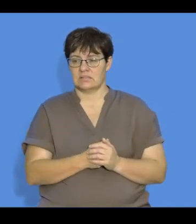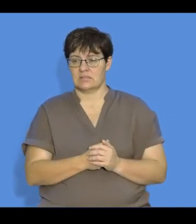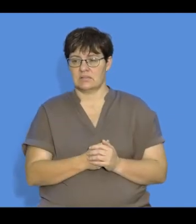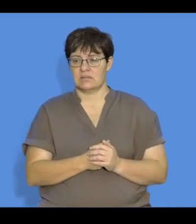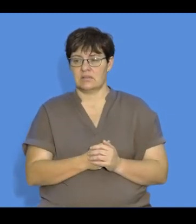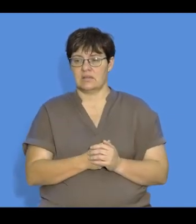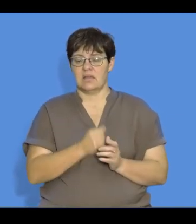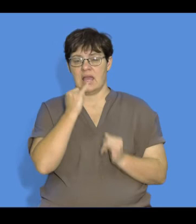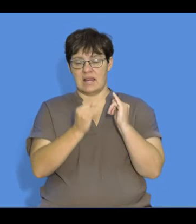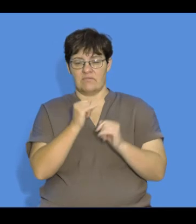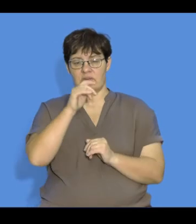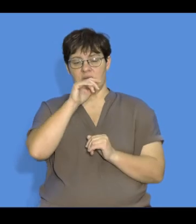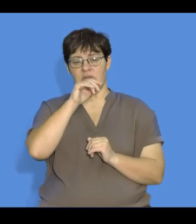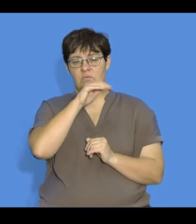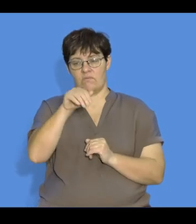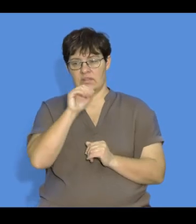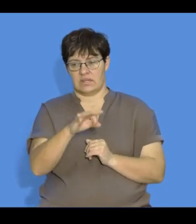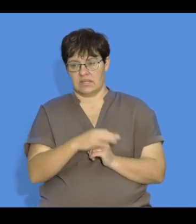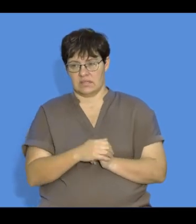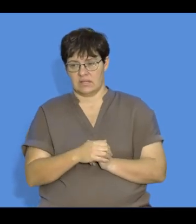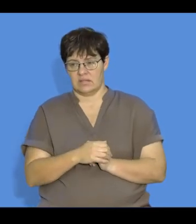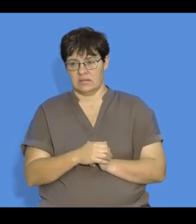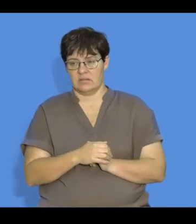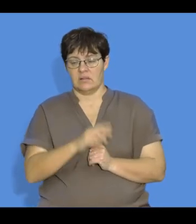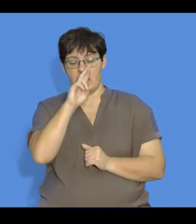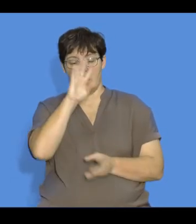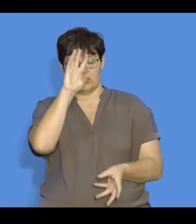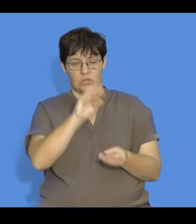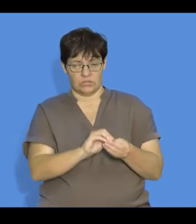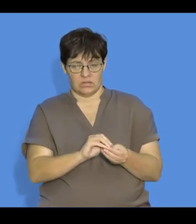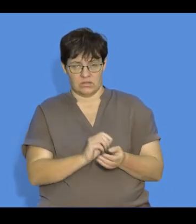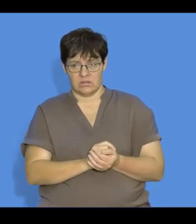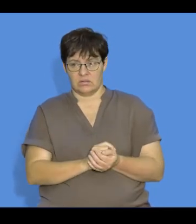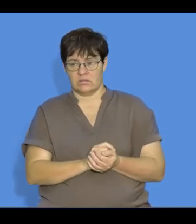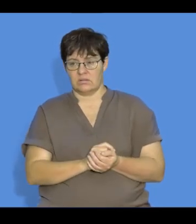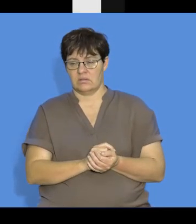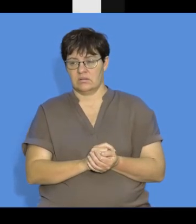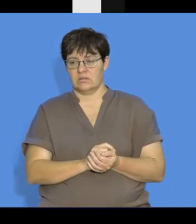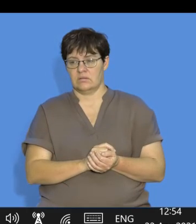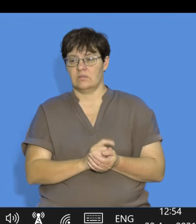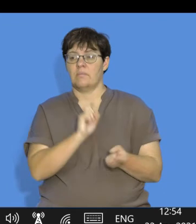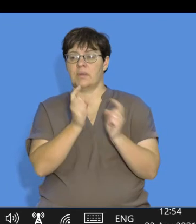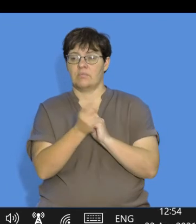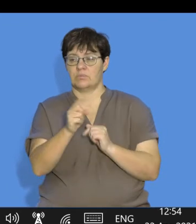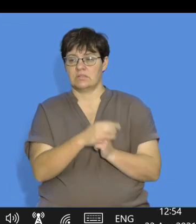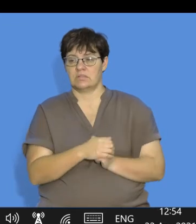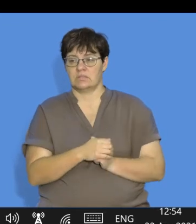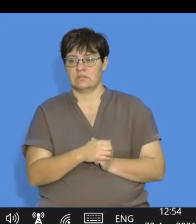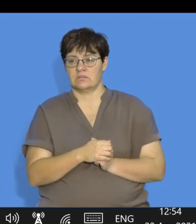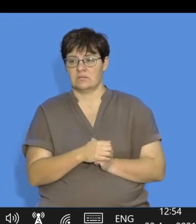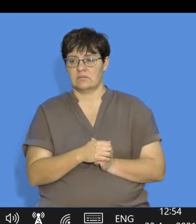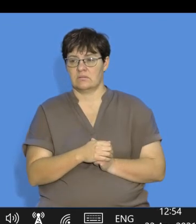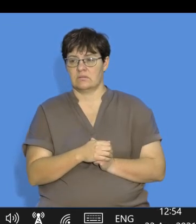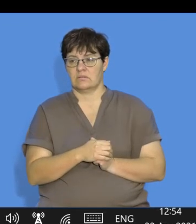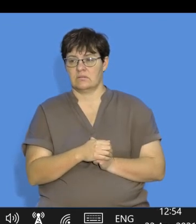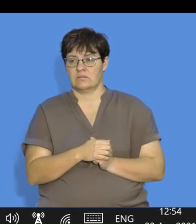over 3, okay? So our R total for the external resistance then becomes, if